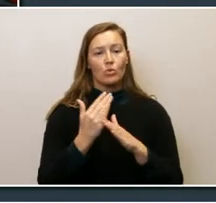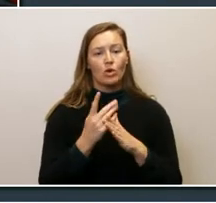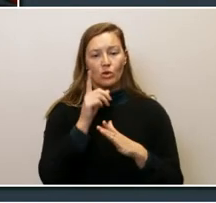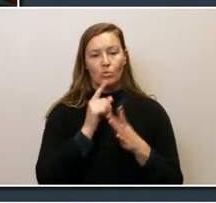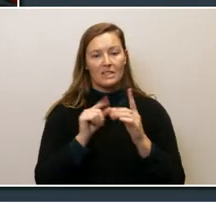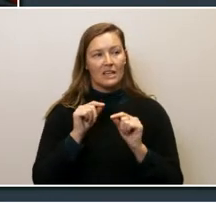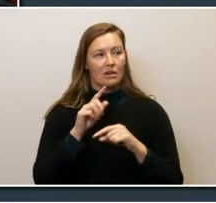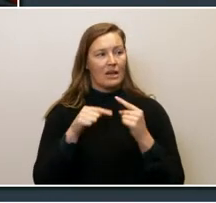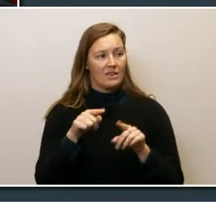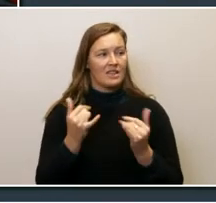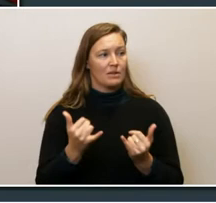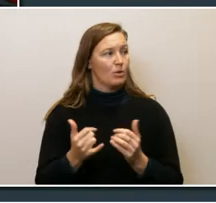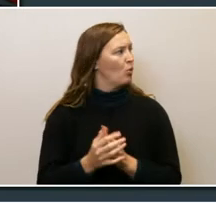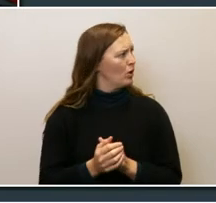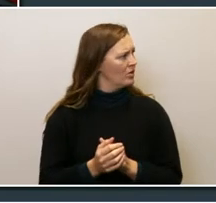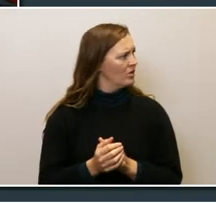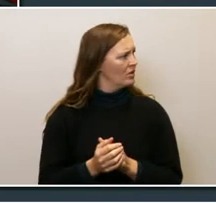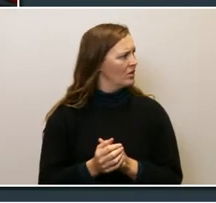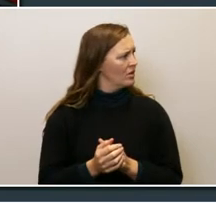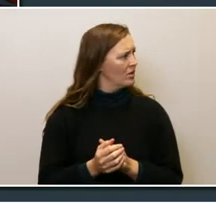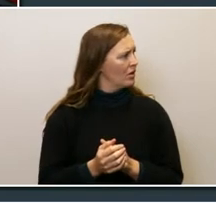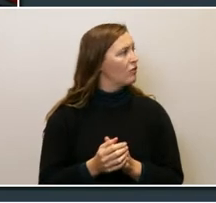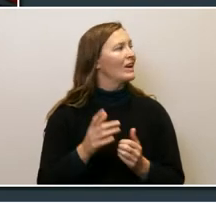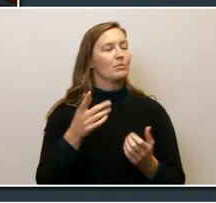this at this point in time. I think we